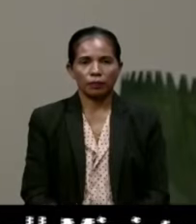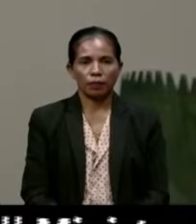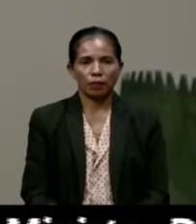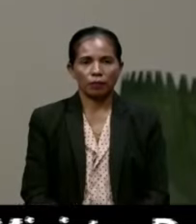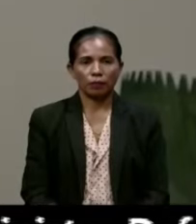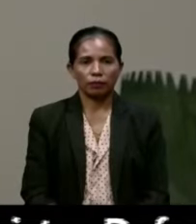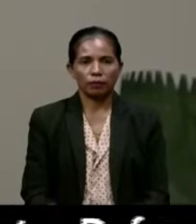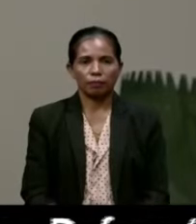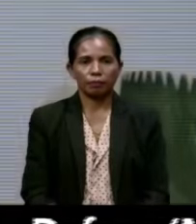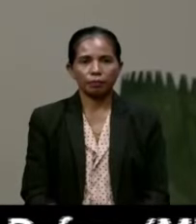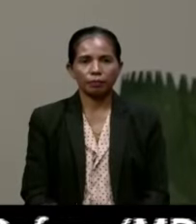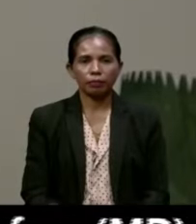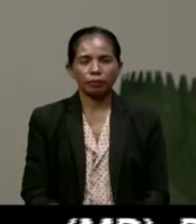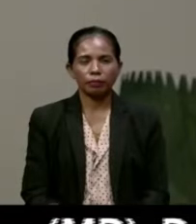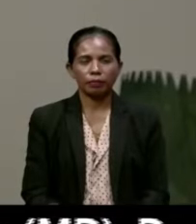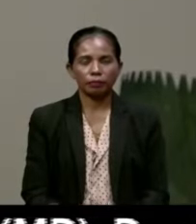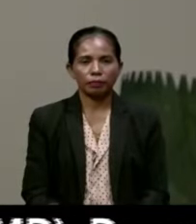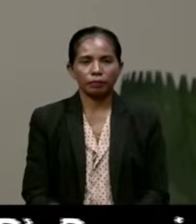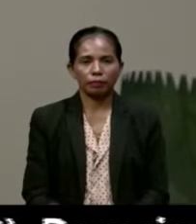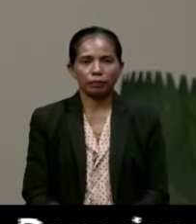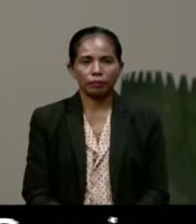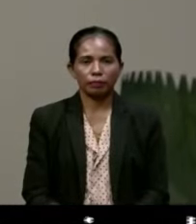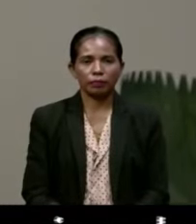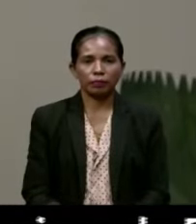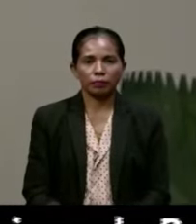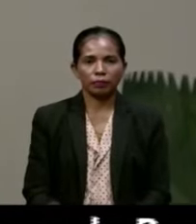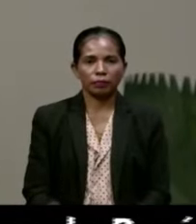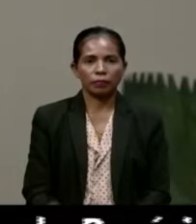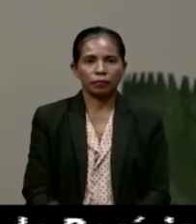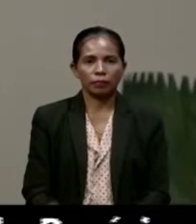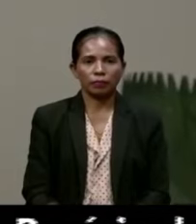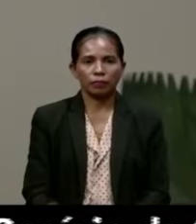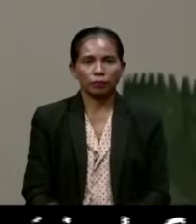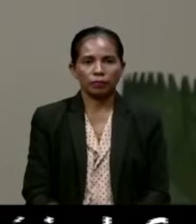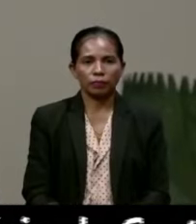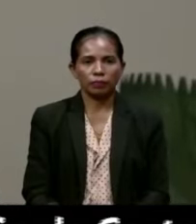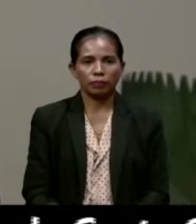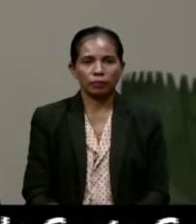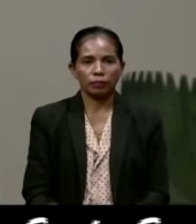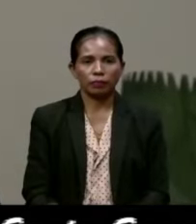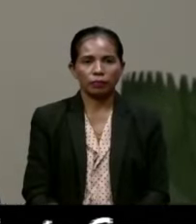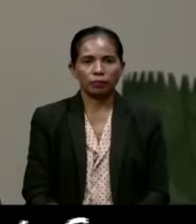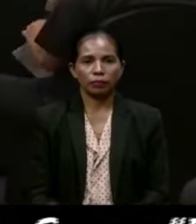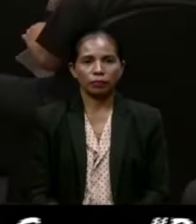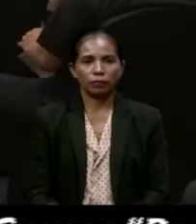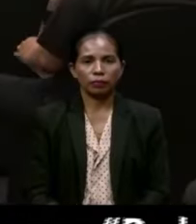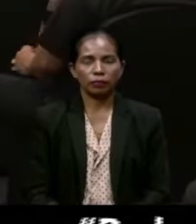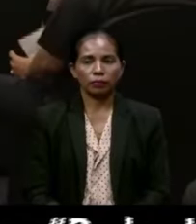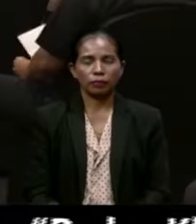mineral industry and develop a profitable and vibrant mineral industry for Timor-Leste and its